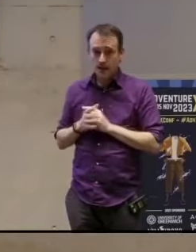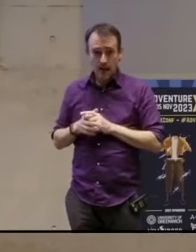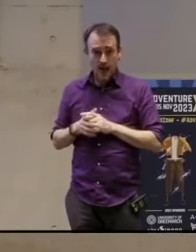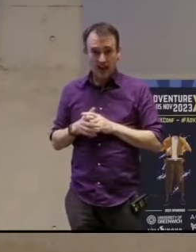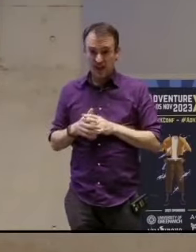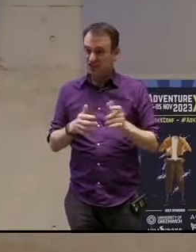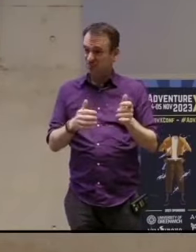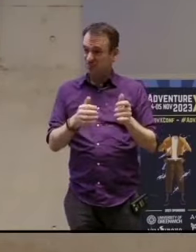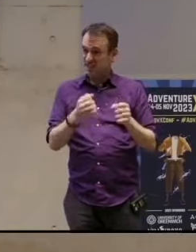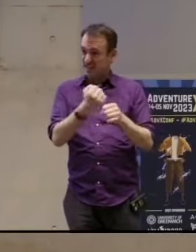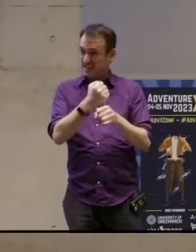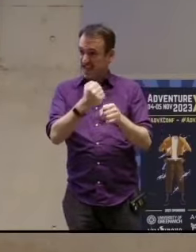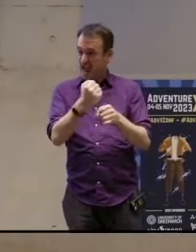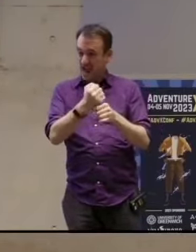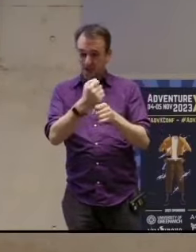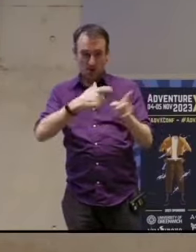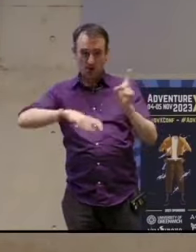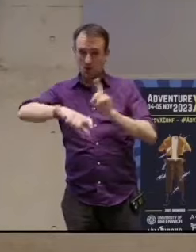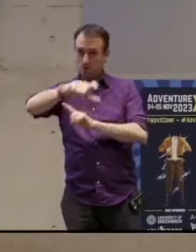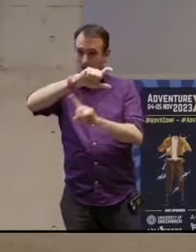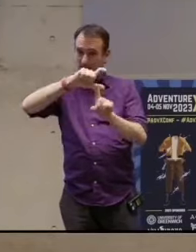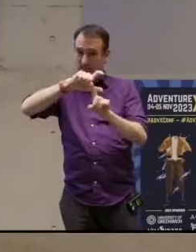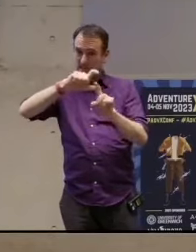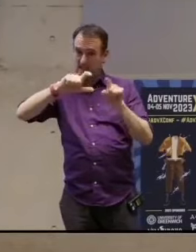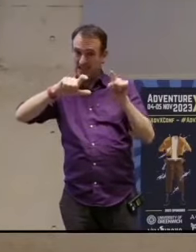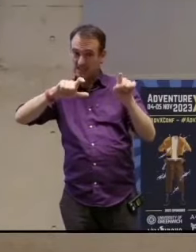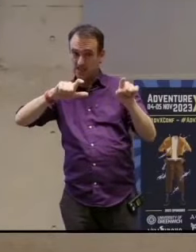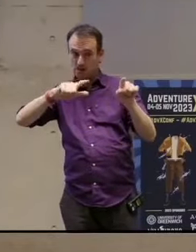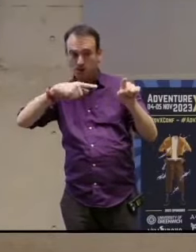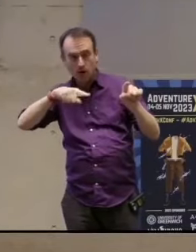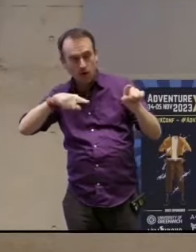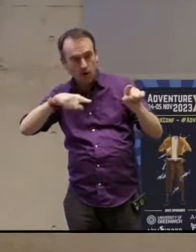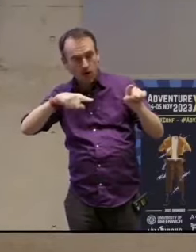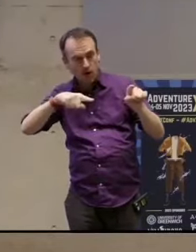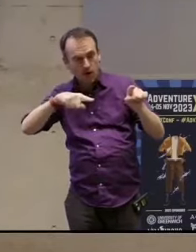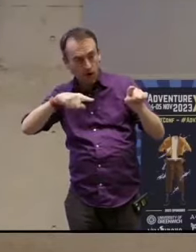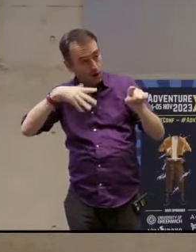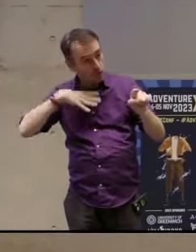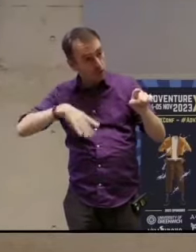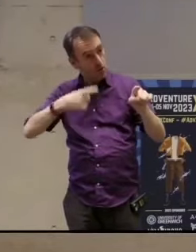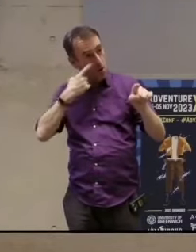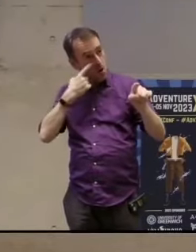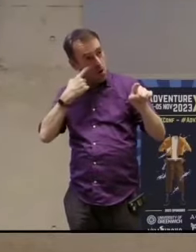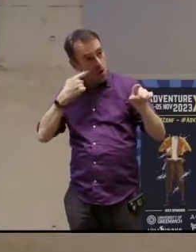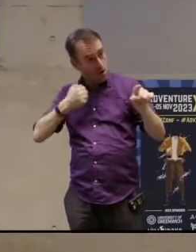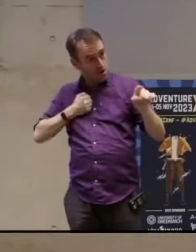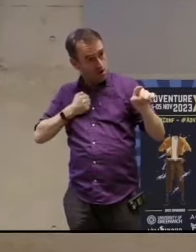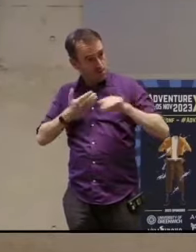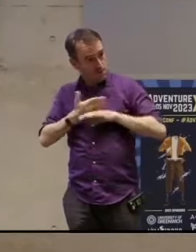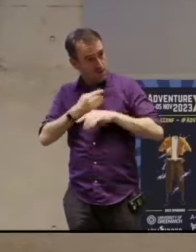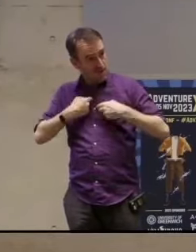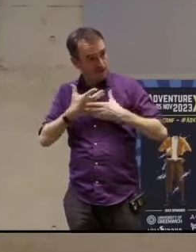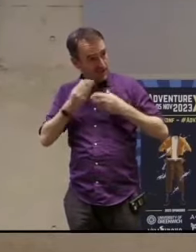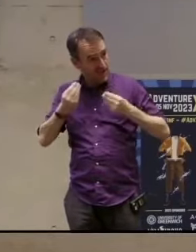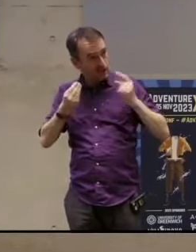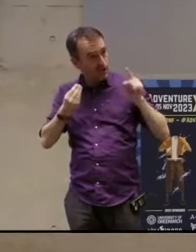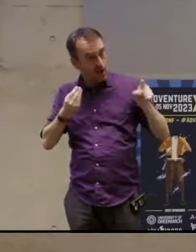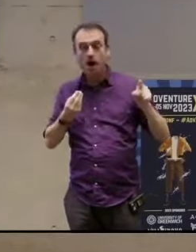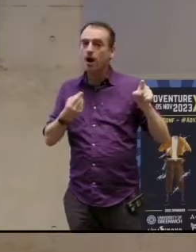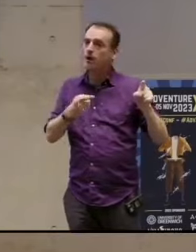who didn't really play indie games wanted to play Before I Forget because they'd had some experience of dementia. And